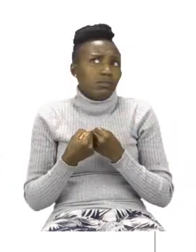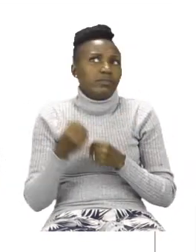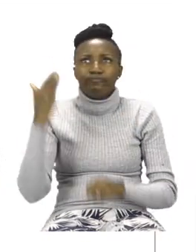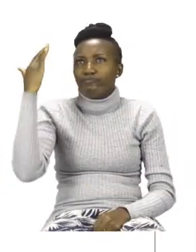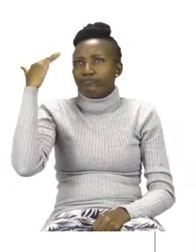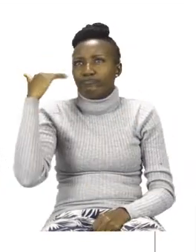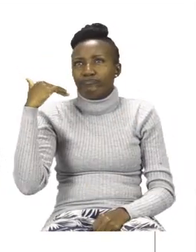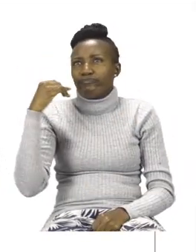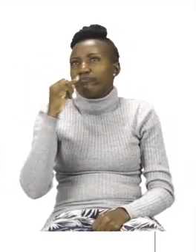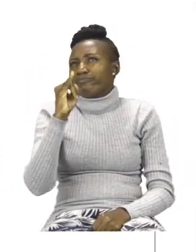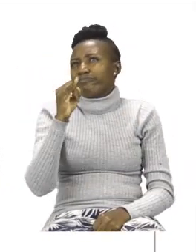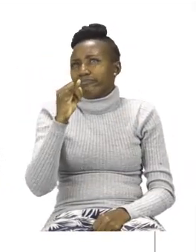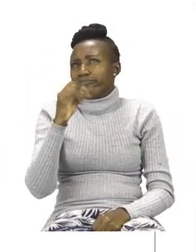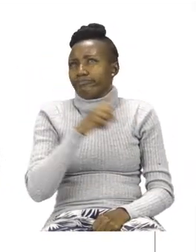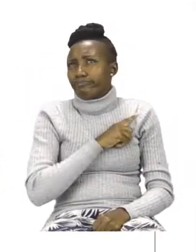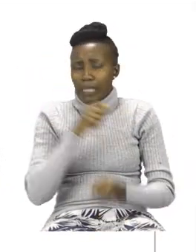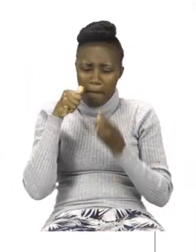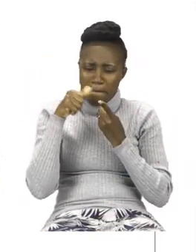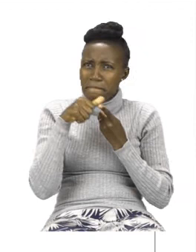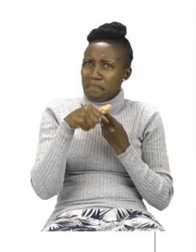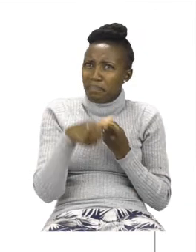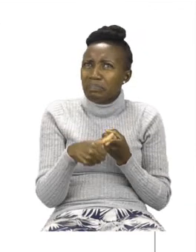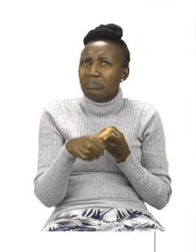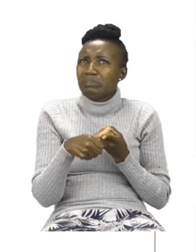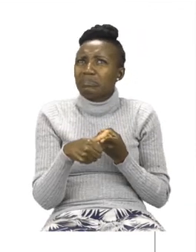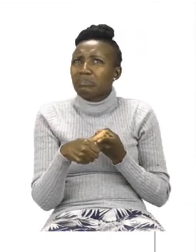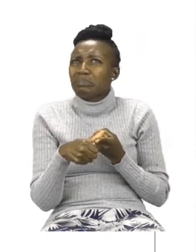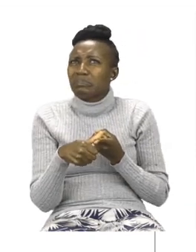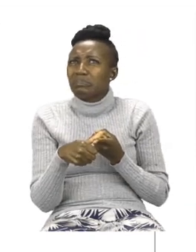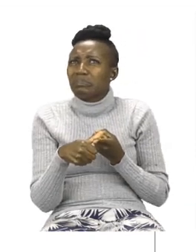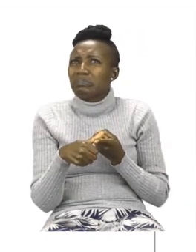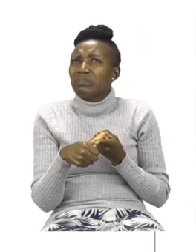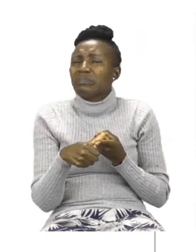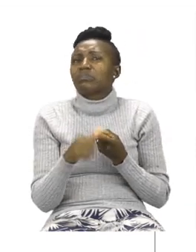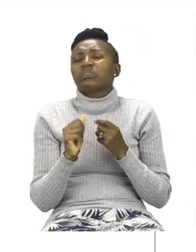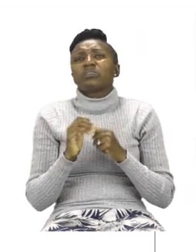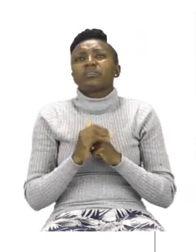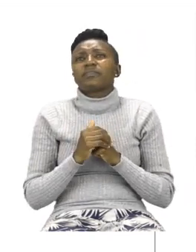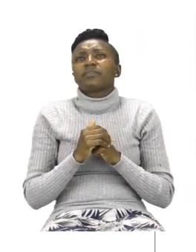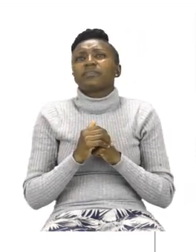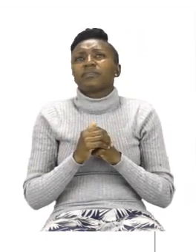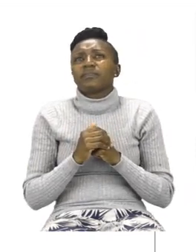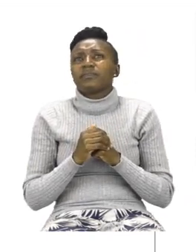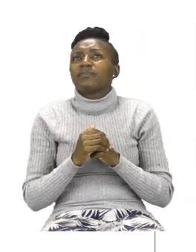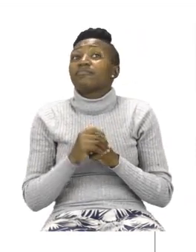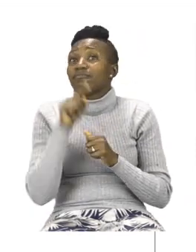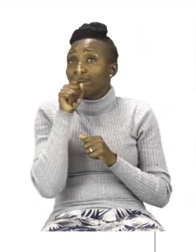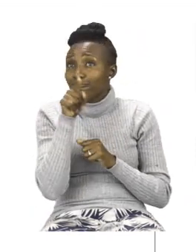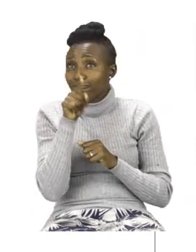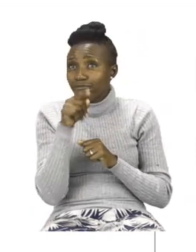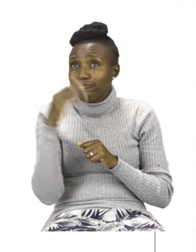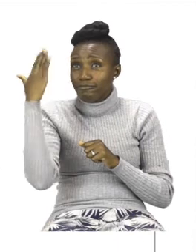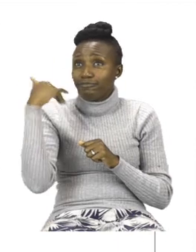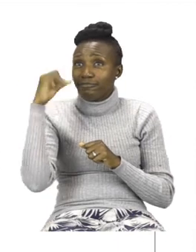they are hurting each other and it's clear that both of them are upset. So we are going to be coloring this one